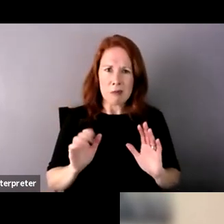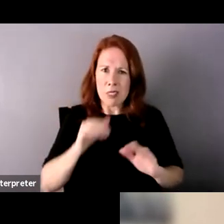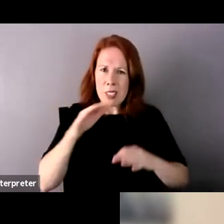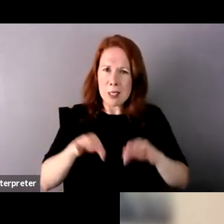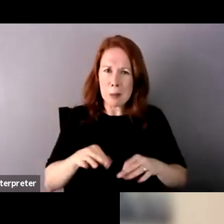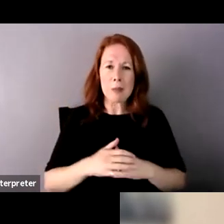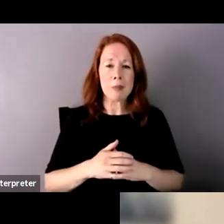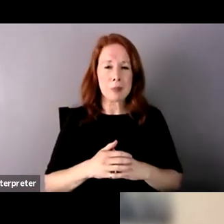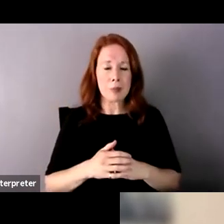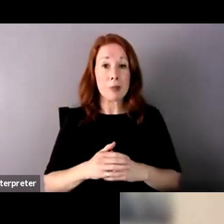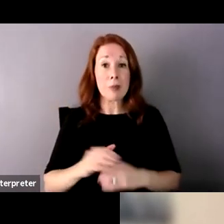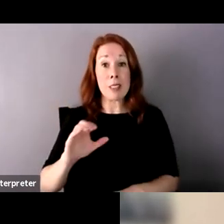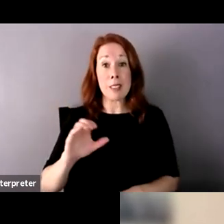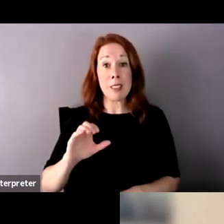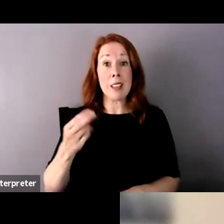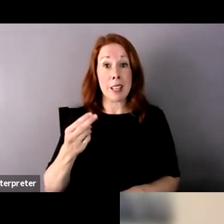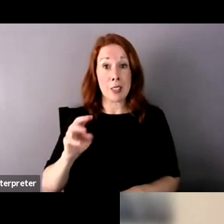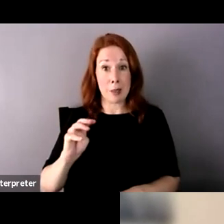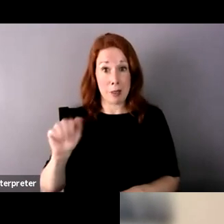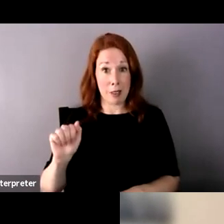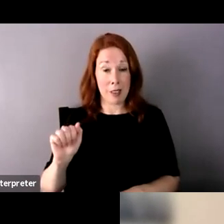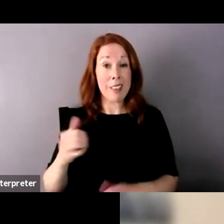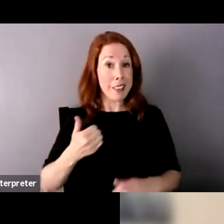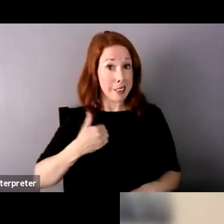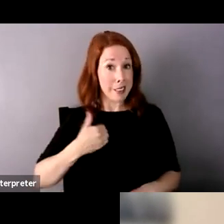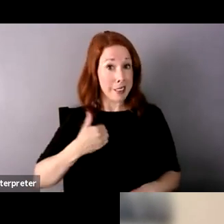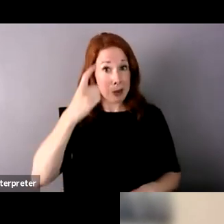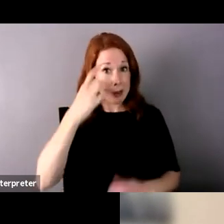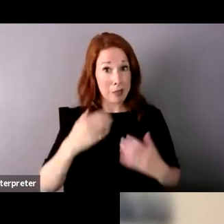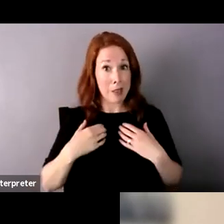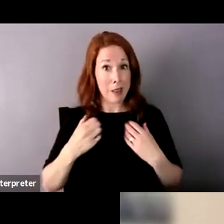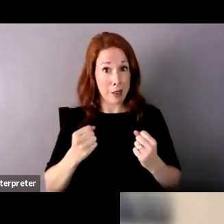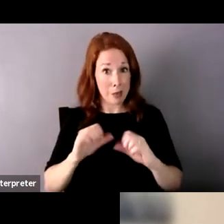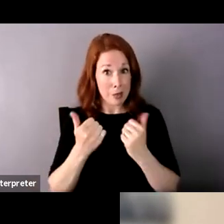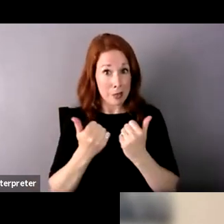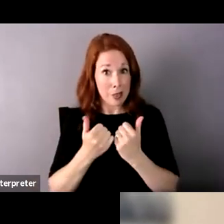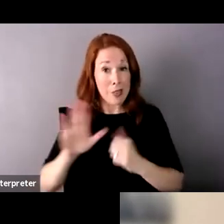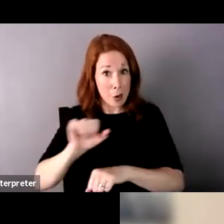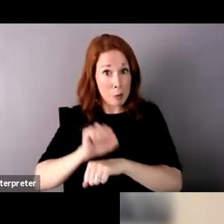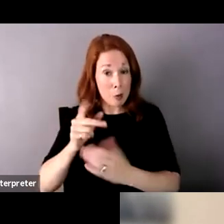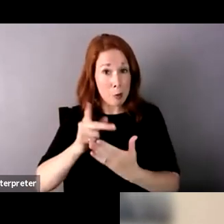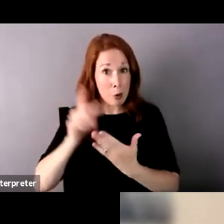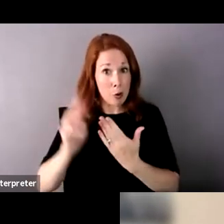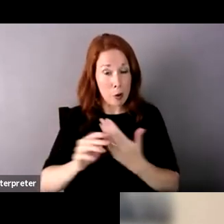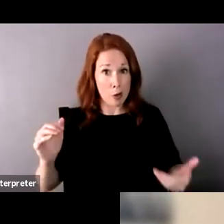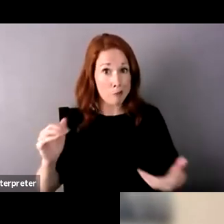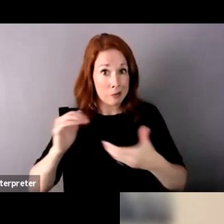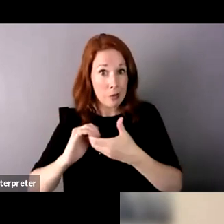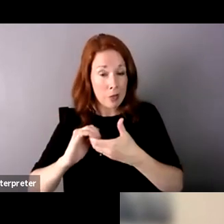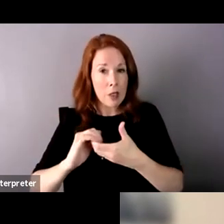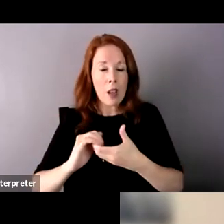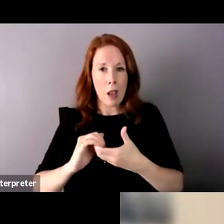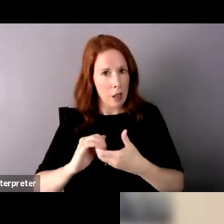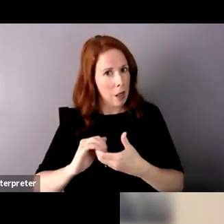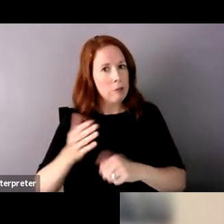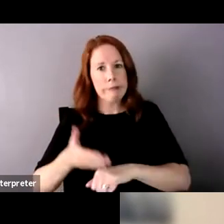With partnerships through the CMHA, the Canadian Mental Health Association, and their employment programs, we've seen such growth and opportunity